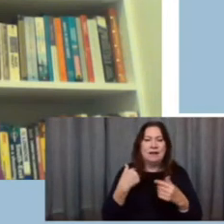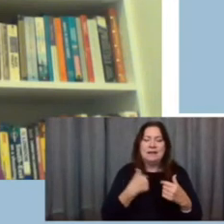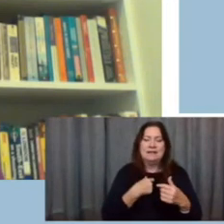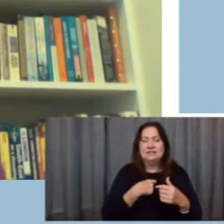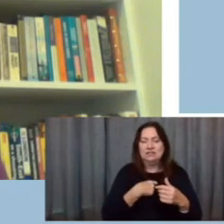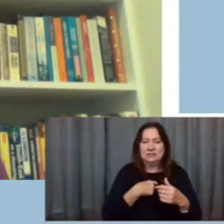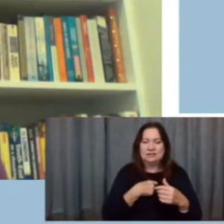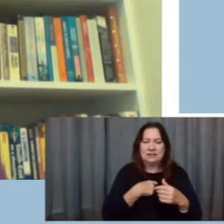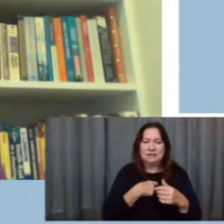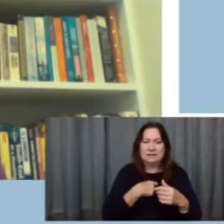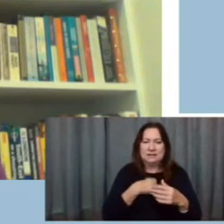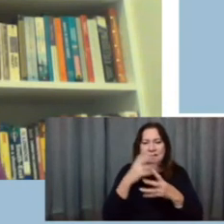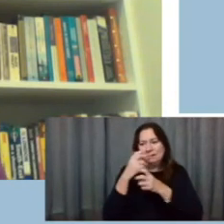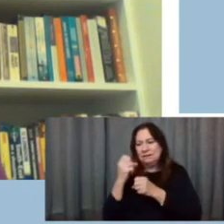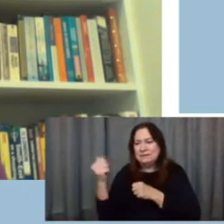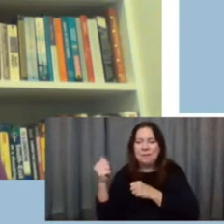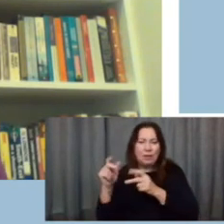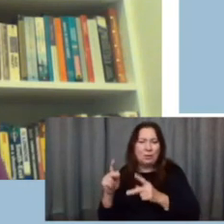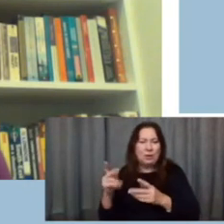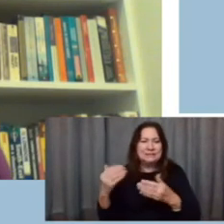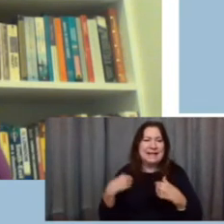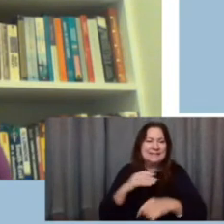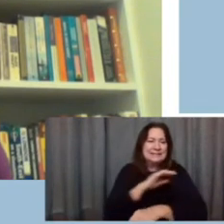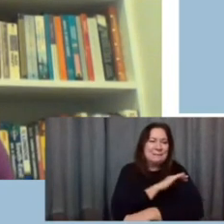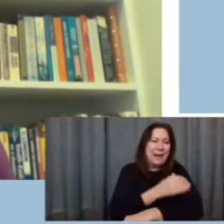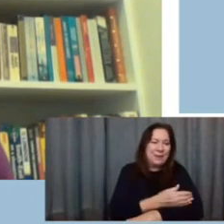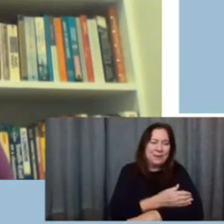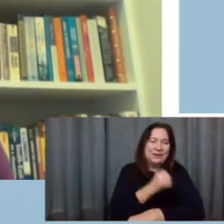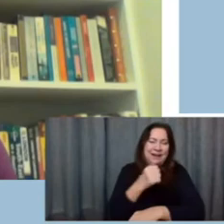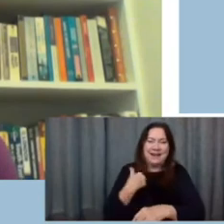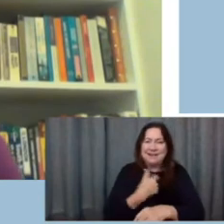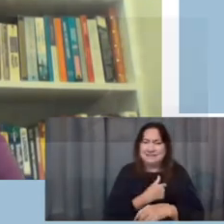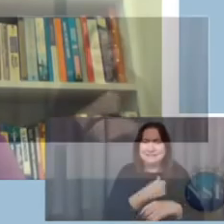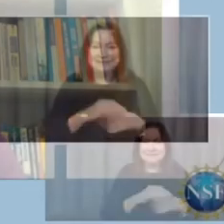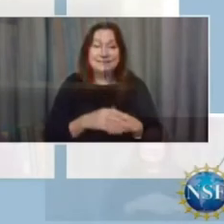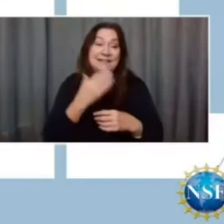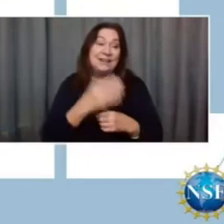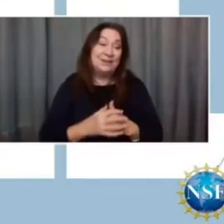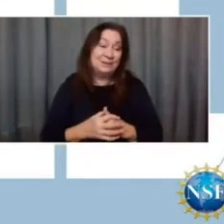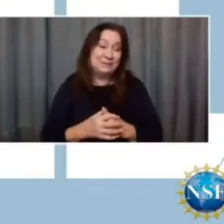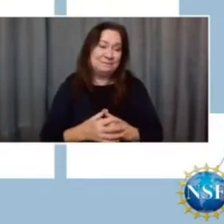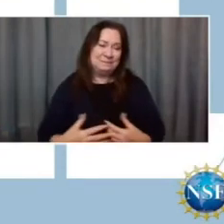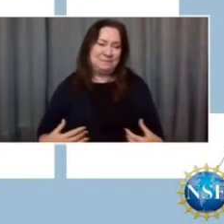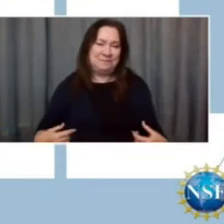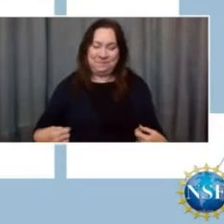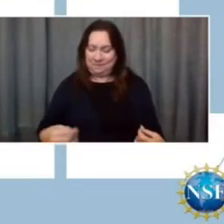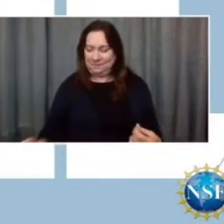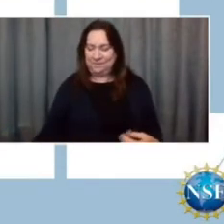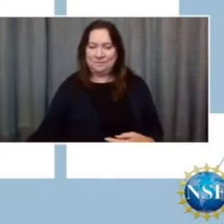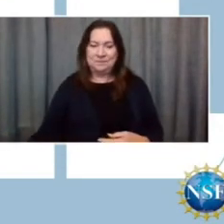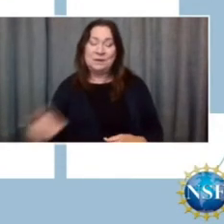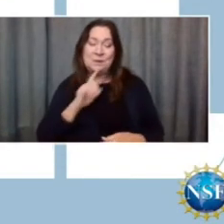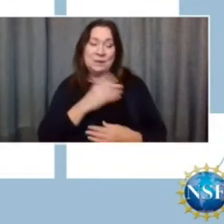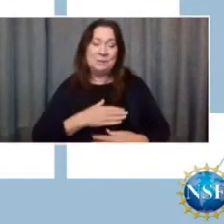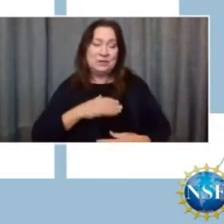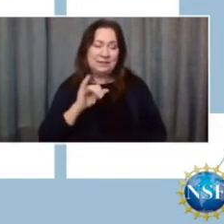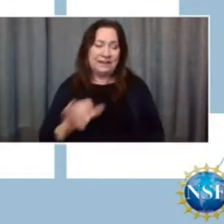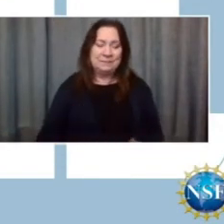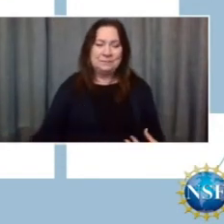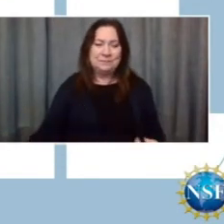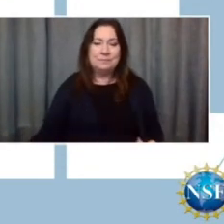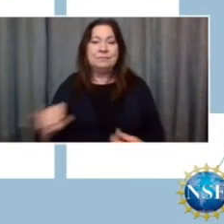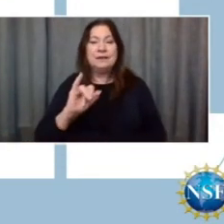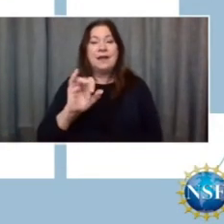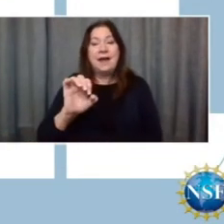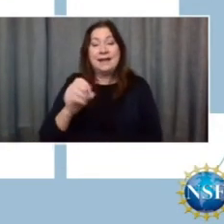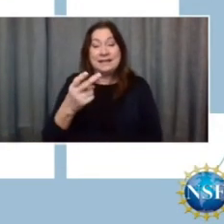into, well, someone else actually has the power. So thank you. I appreciate that. Aisha, do you want to